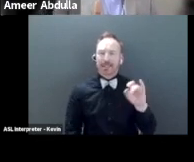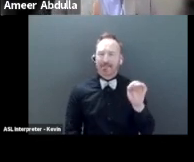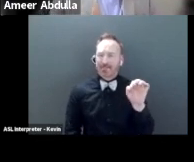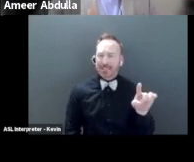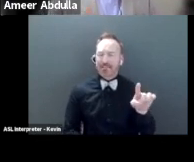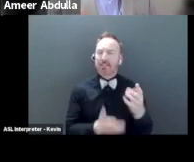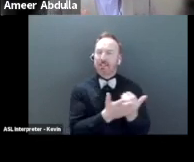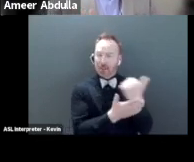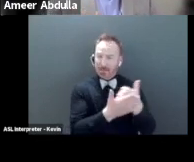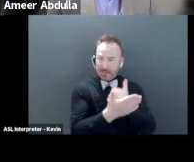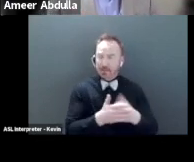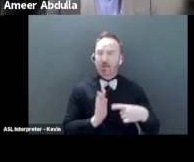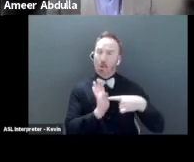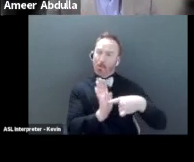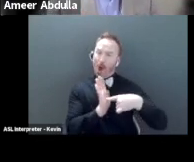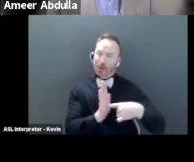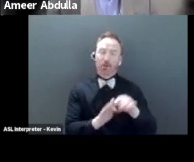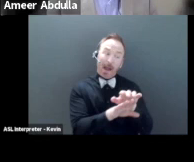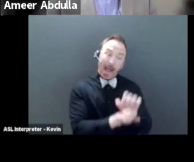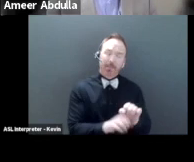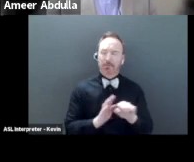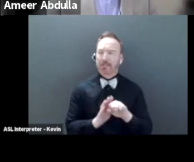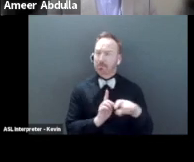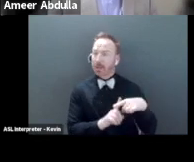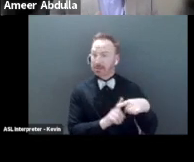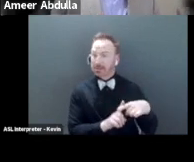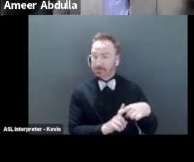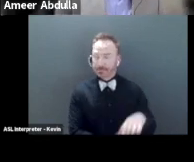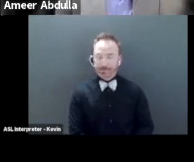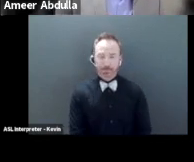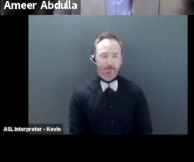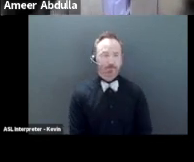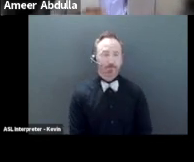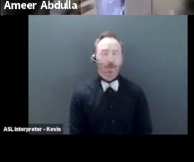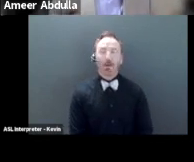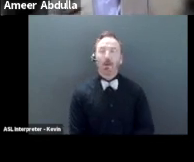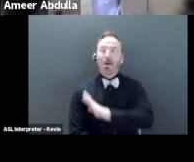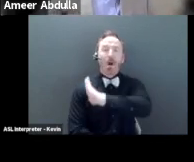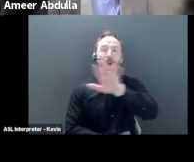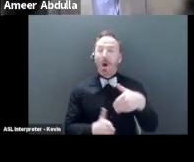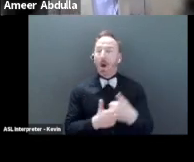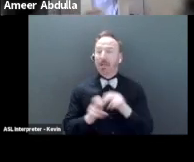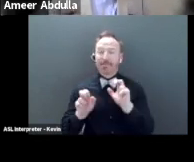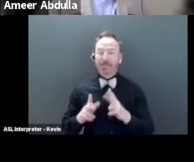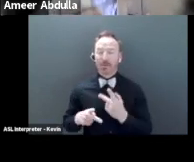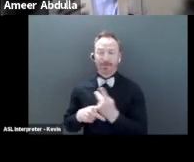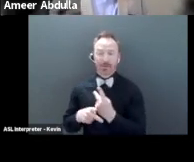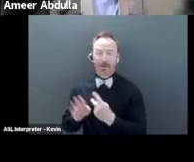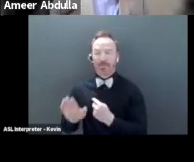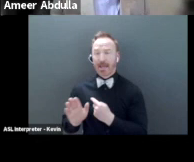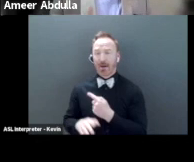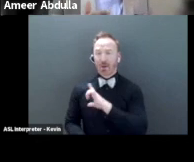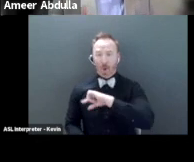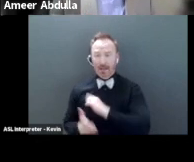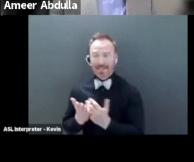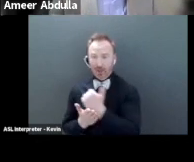habits is actually a very positive thing in that regard. All investors, they'll compute their own quality of earnings and their own